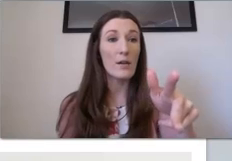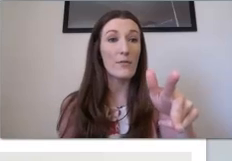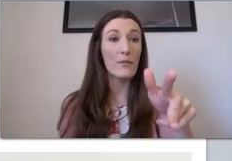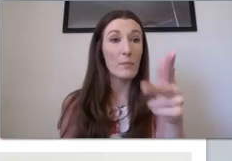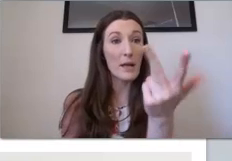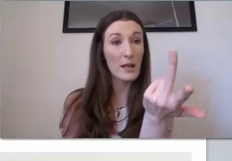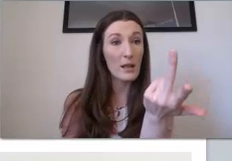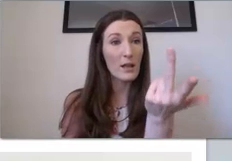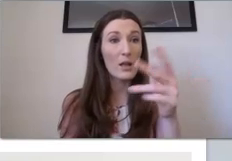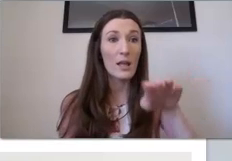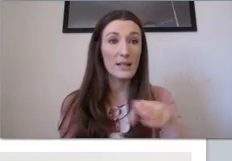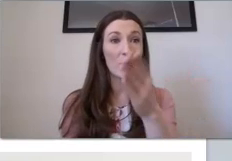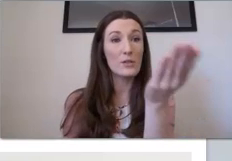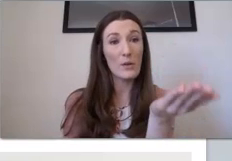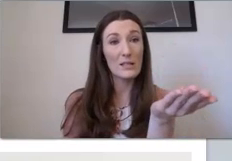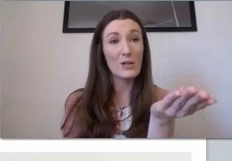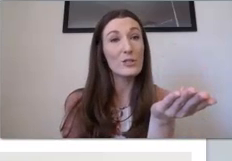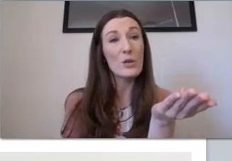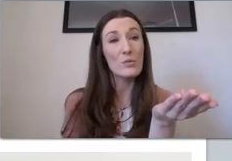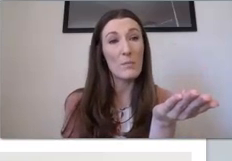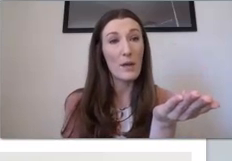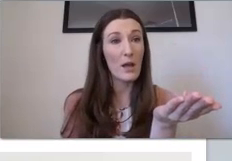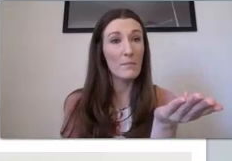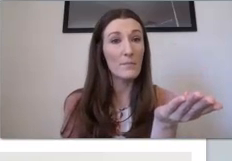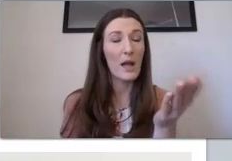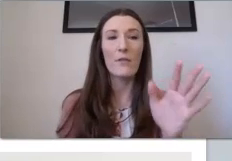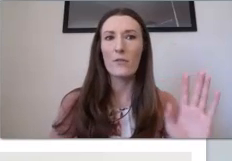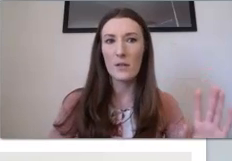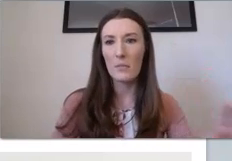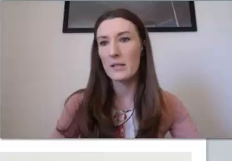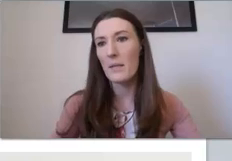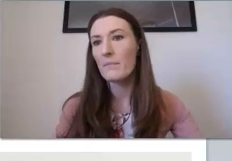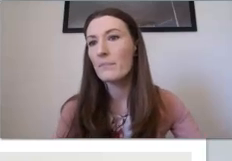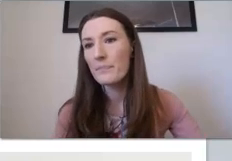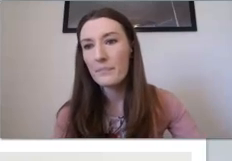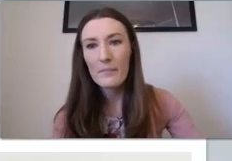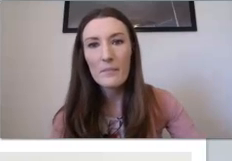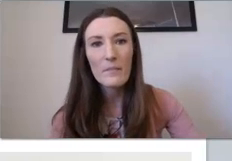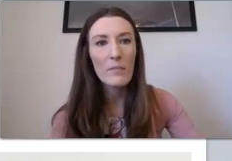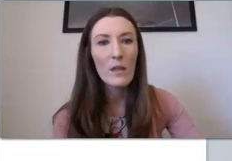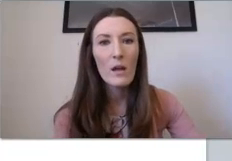car flipping, it's also easier to use a B. Okay, for some reason.